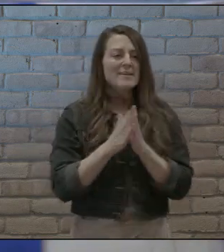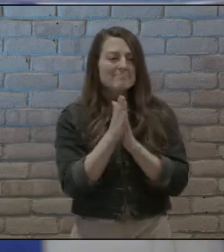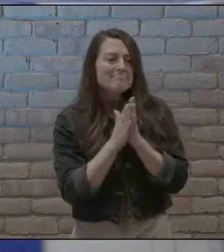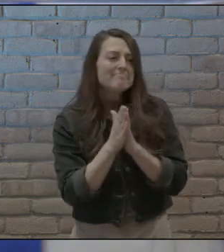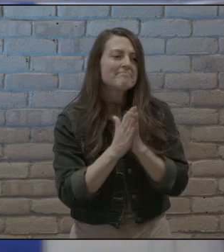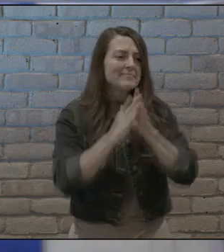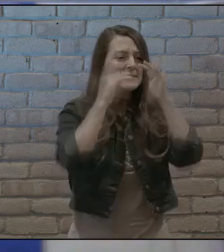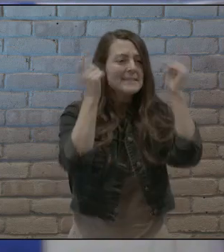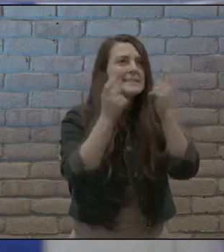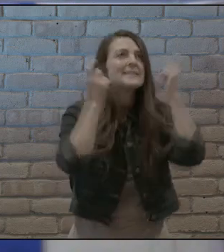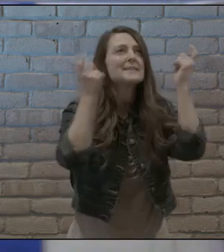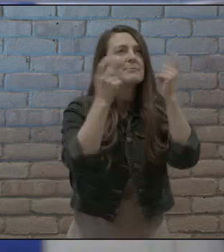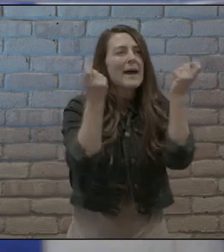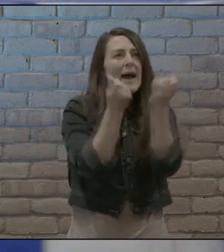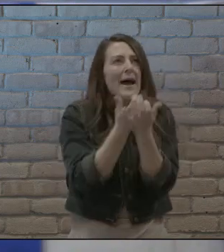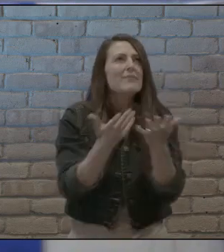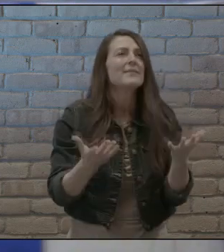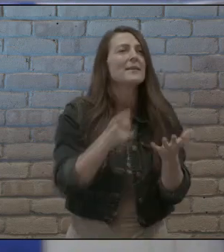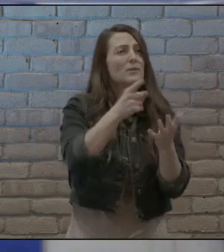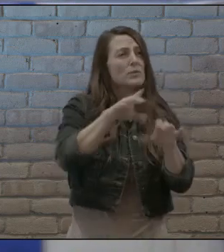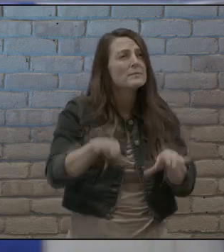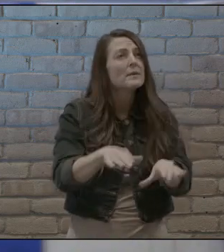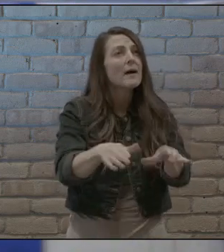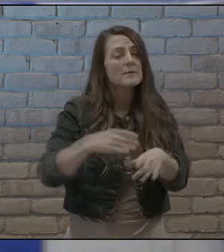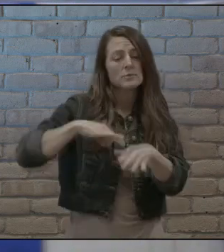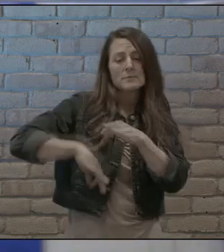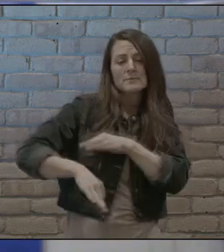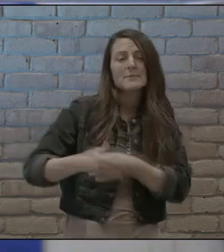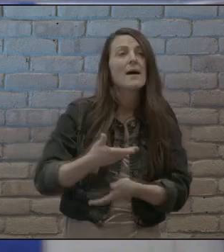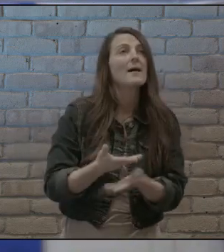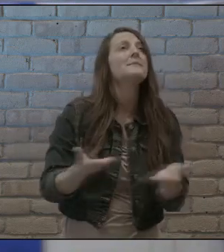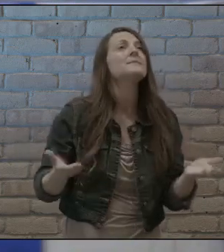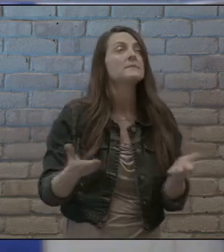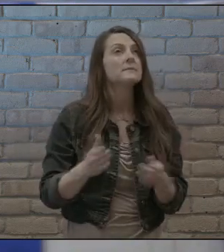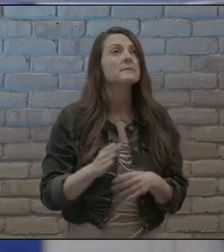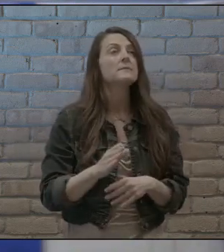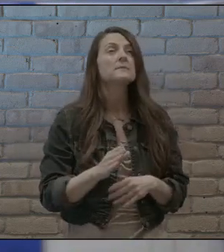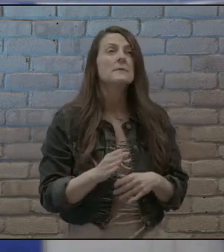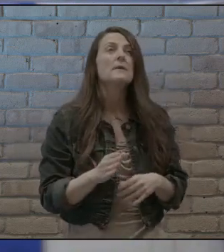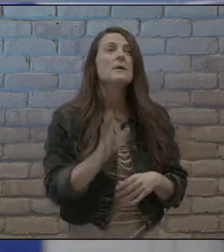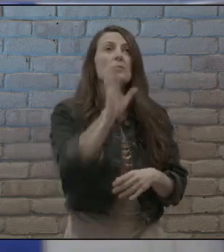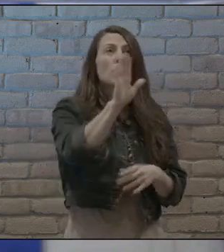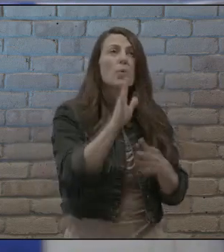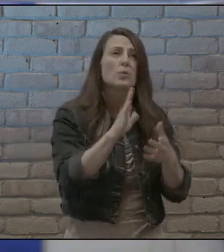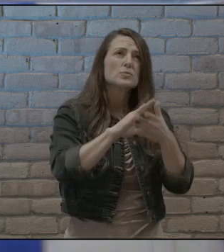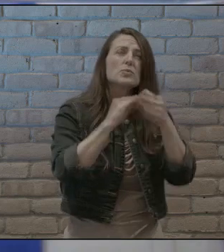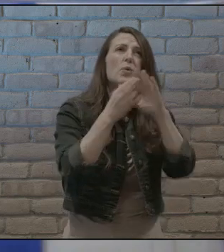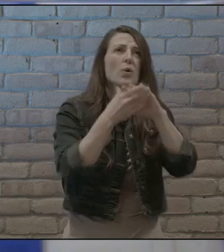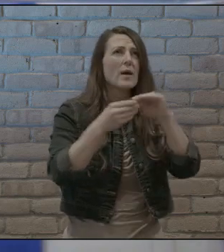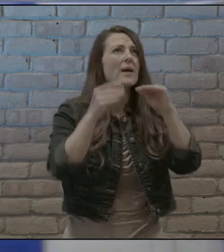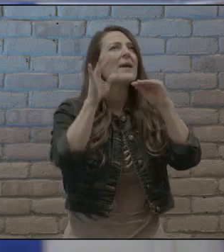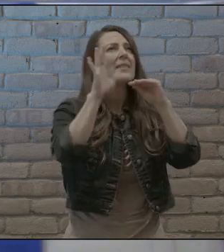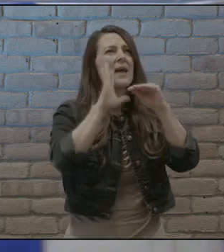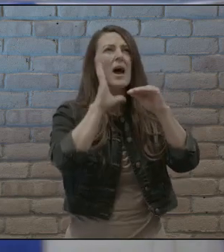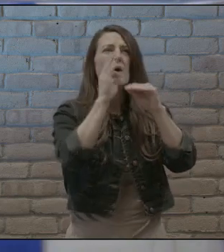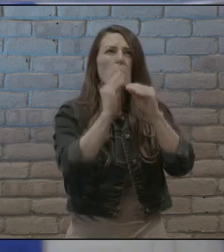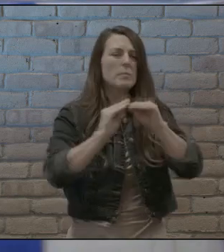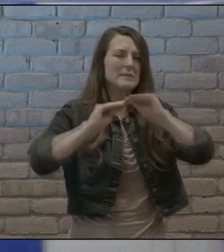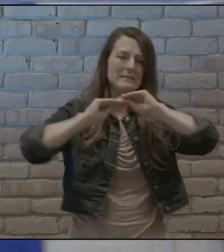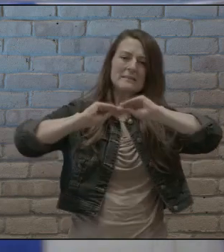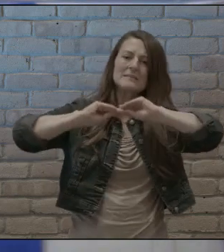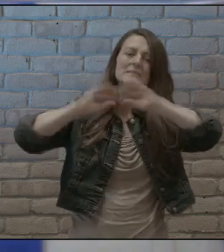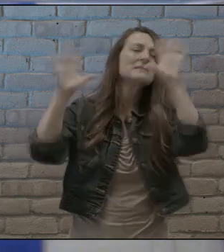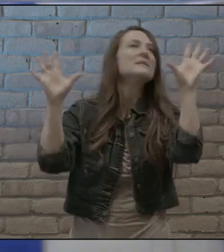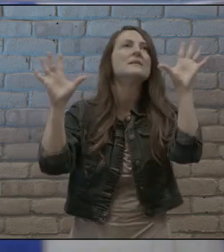enthusiastic about all that you have done for us. May your story, God, overshadow each and every